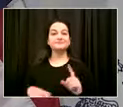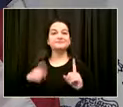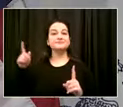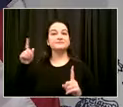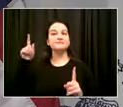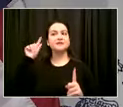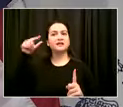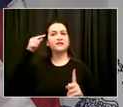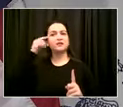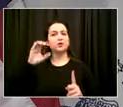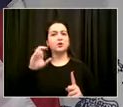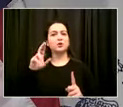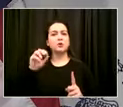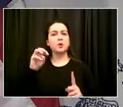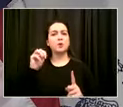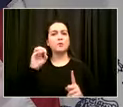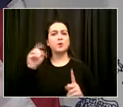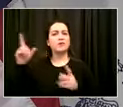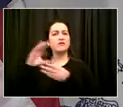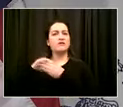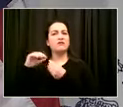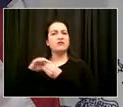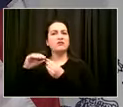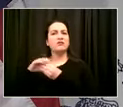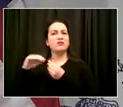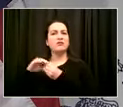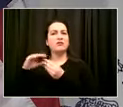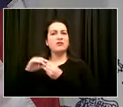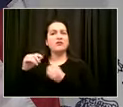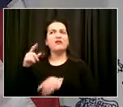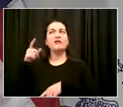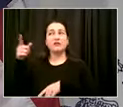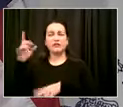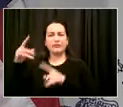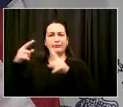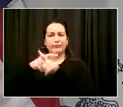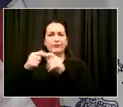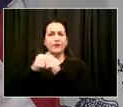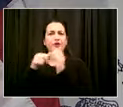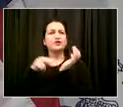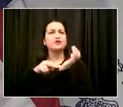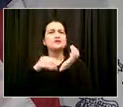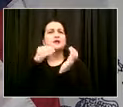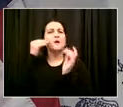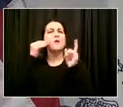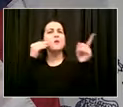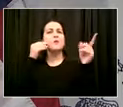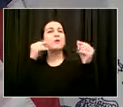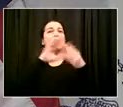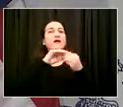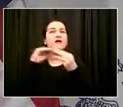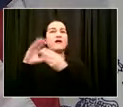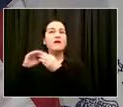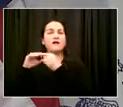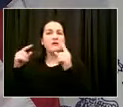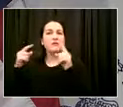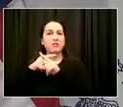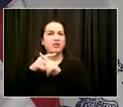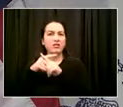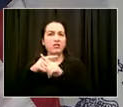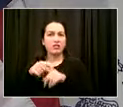the governor since Friday when he had a very lengthy explanation of the timeline? And if